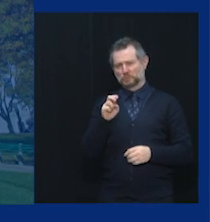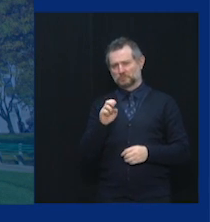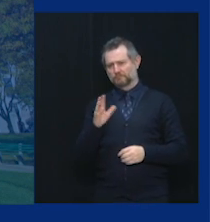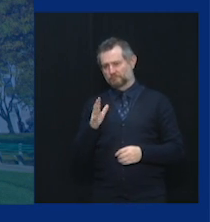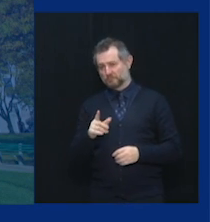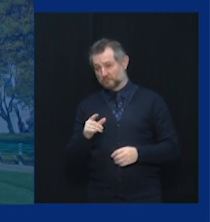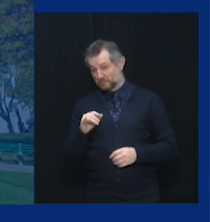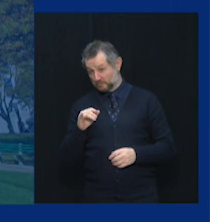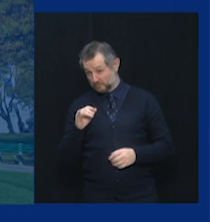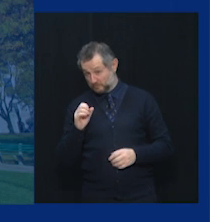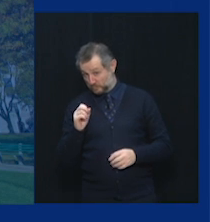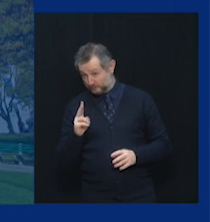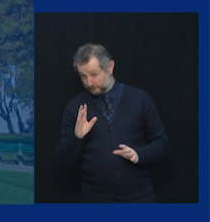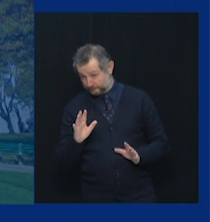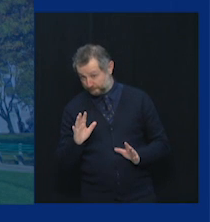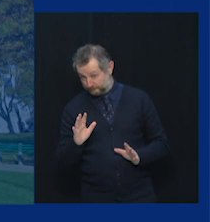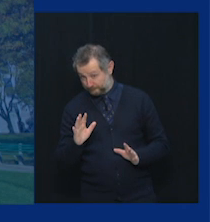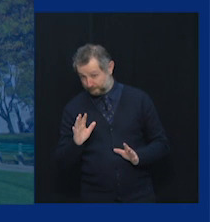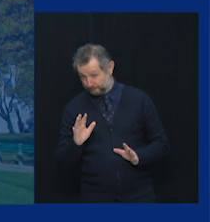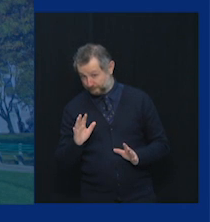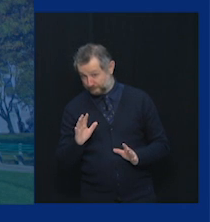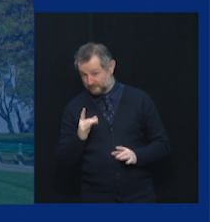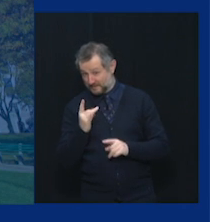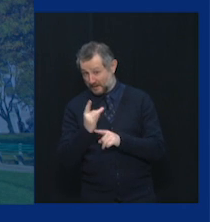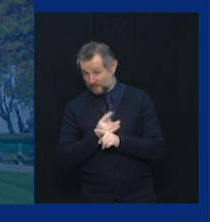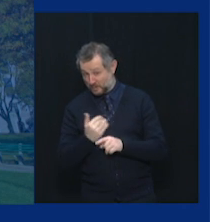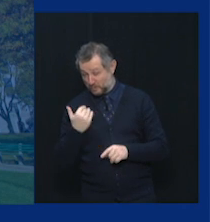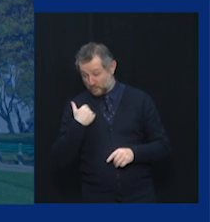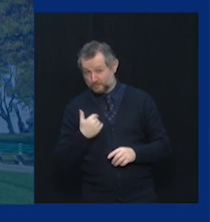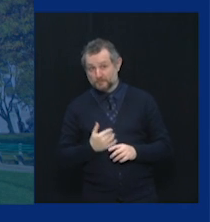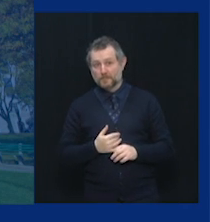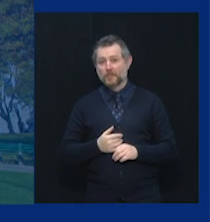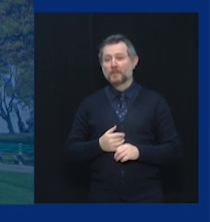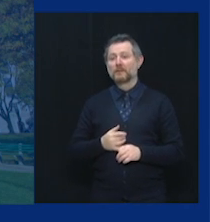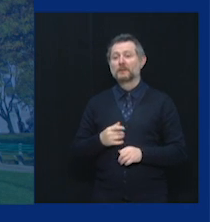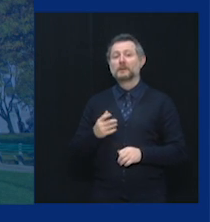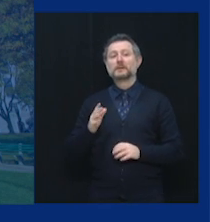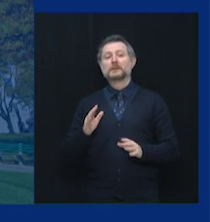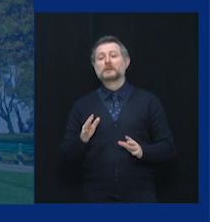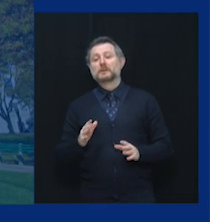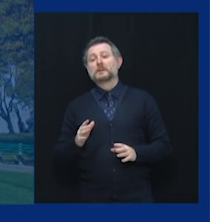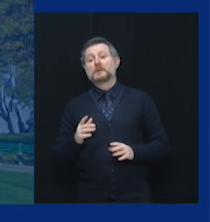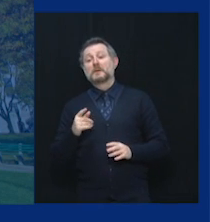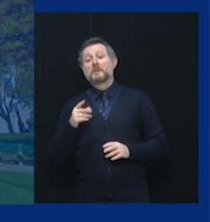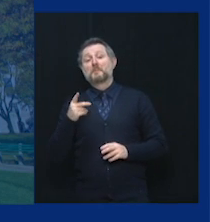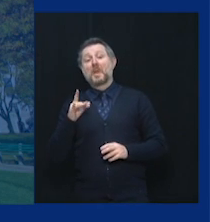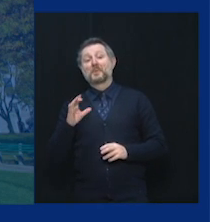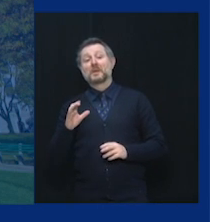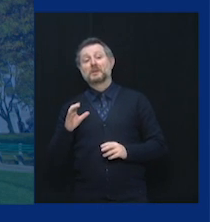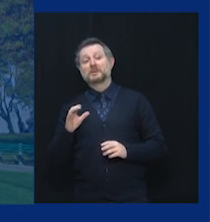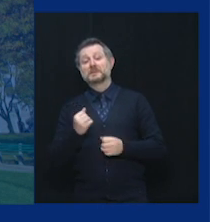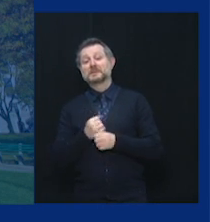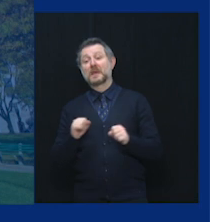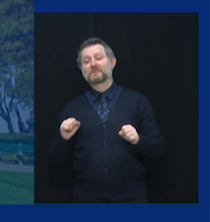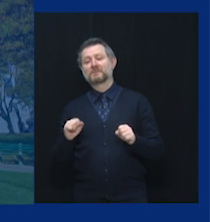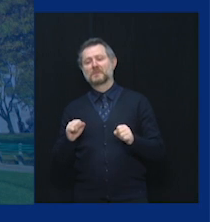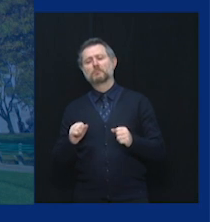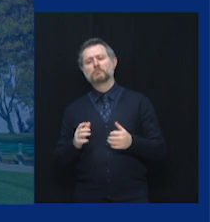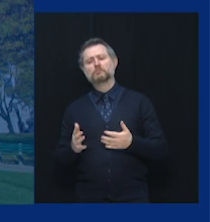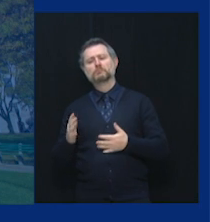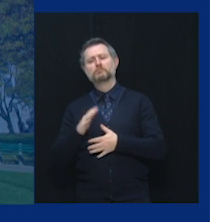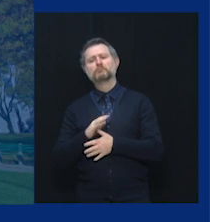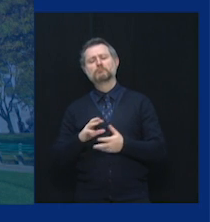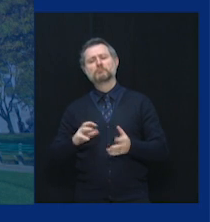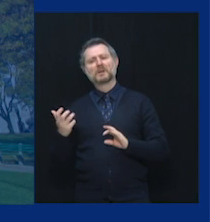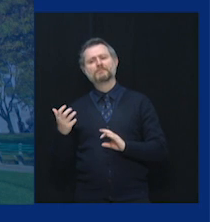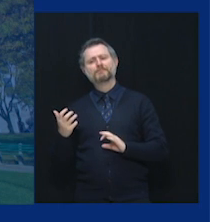ago. Public safety is a crisis in this state and in this nation. The lack of